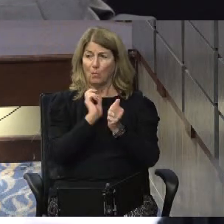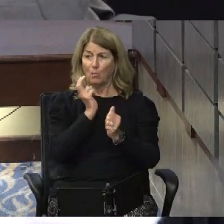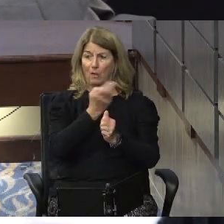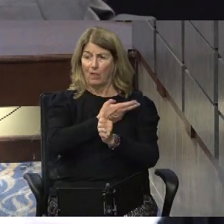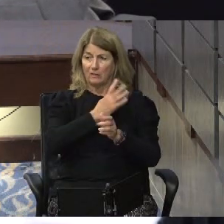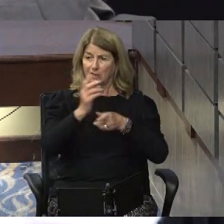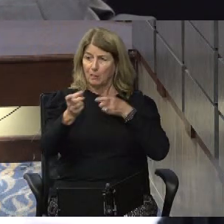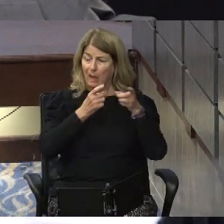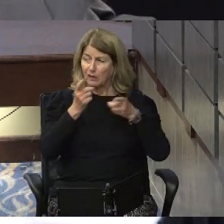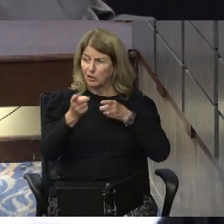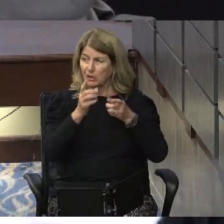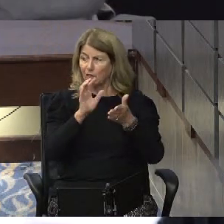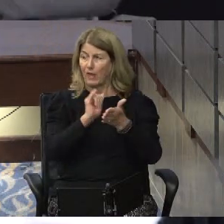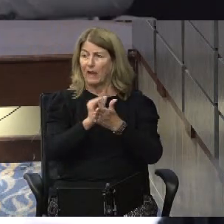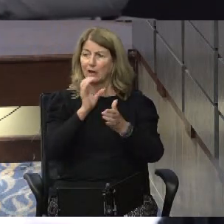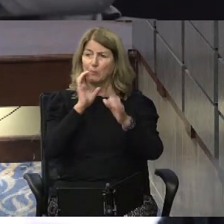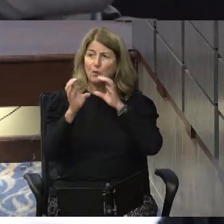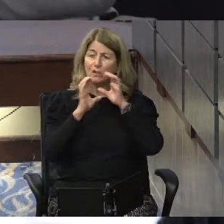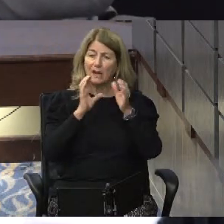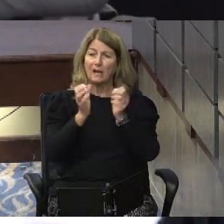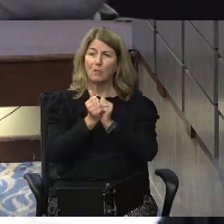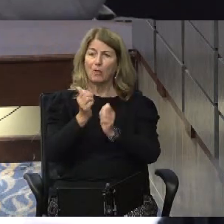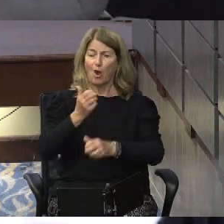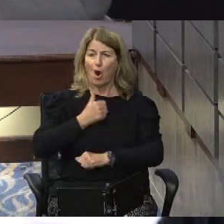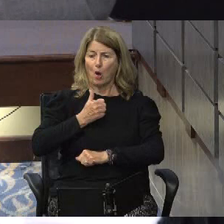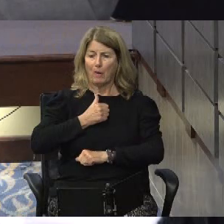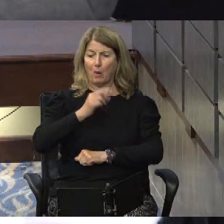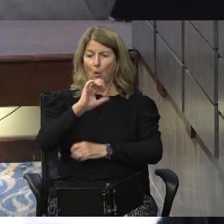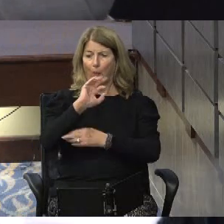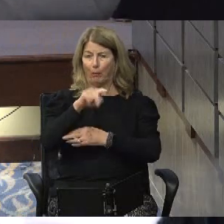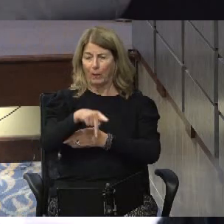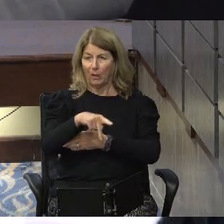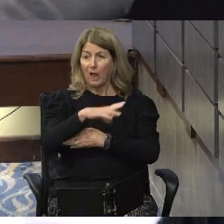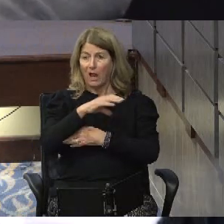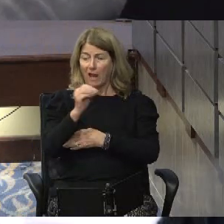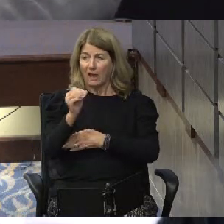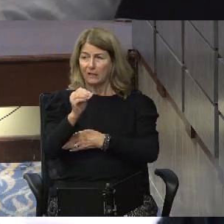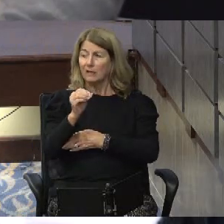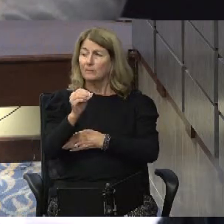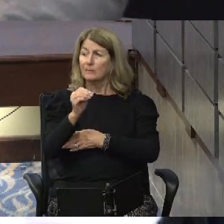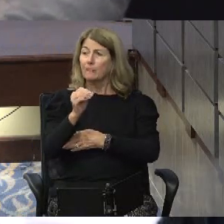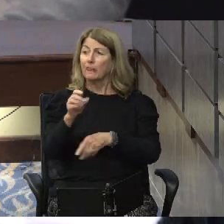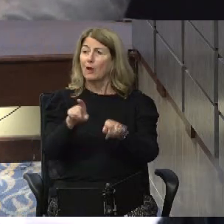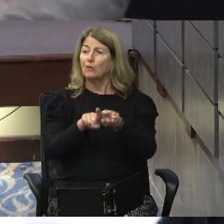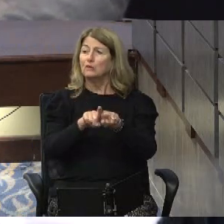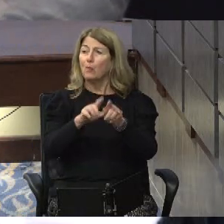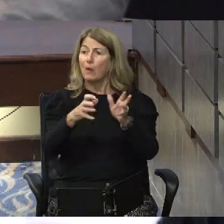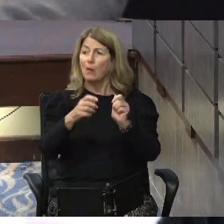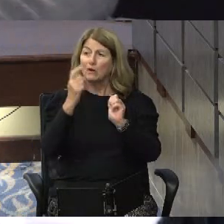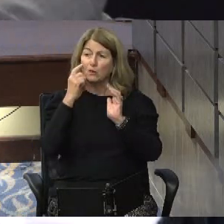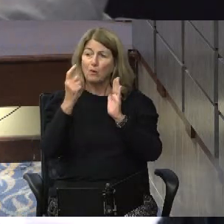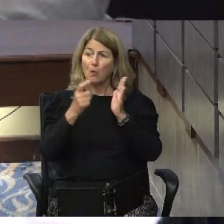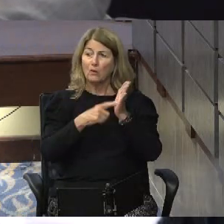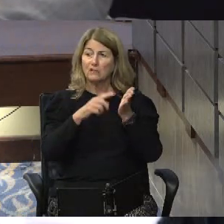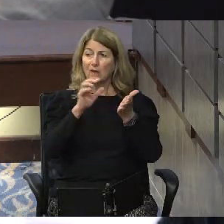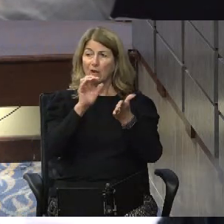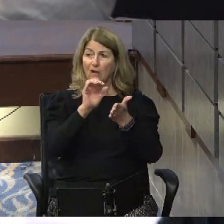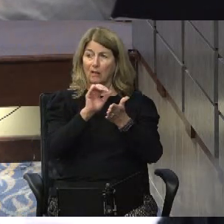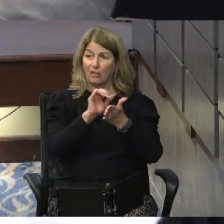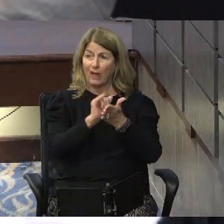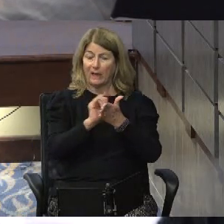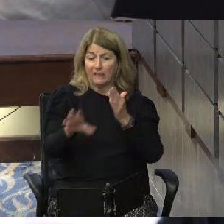submittal, and has been communicating with Army Corps and FEMA to move that along. Also wanted to note that in addition